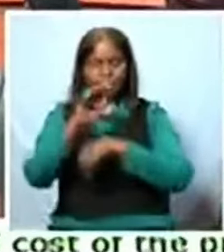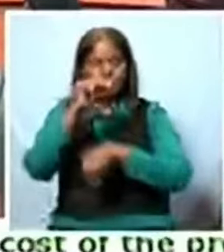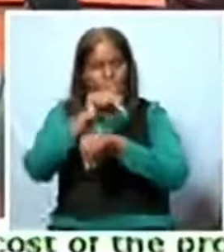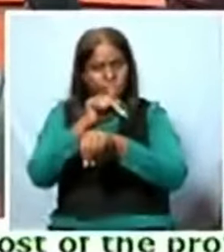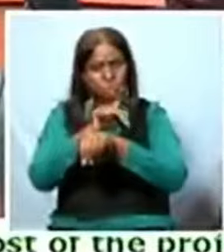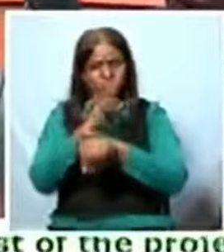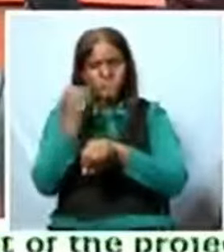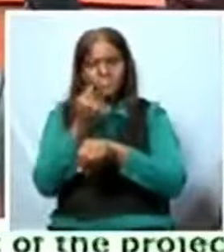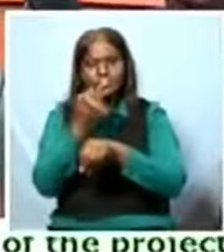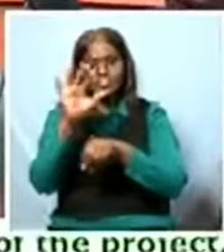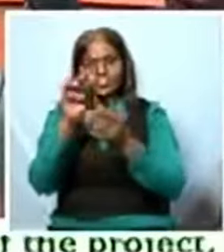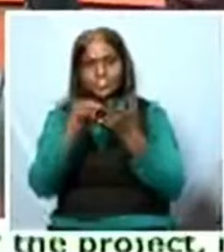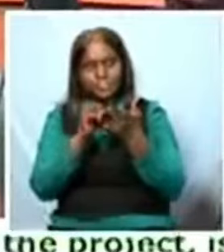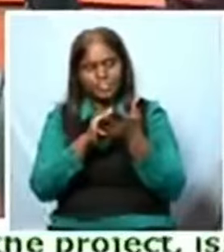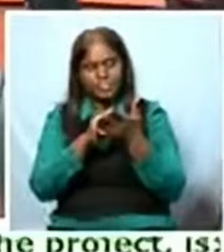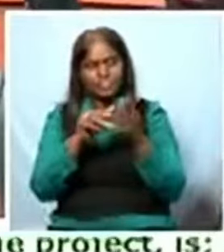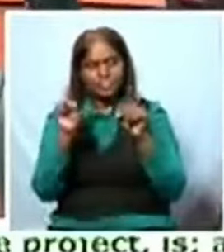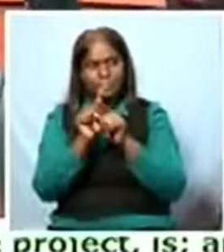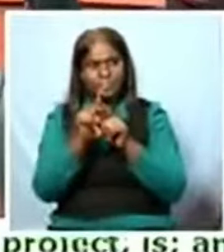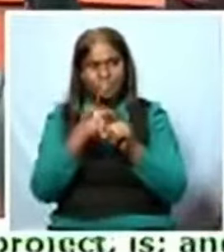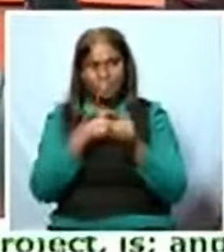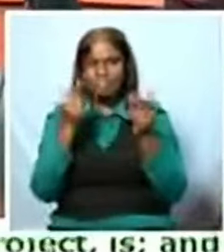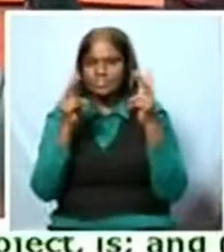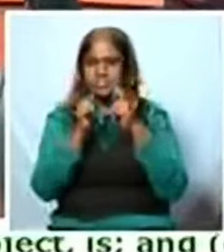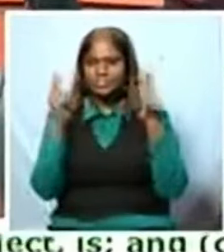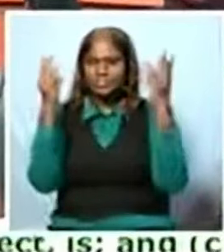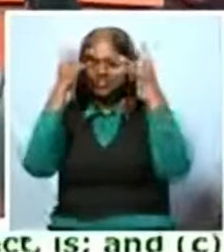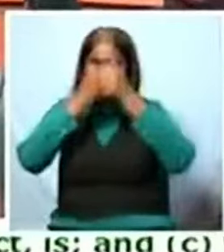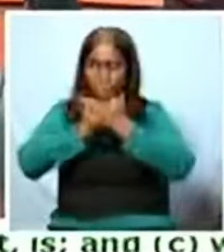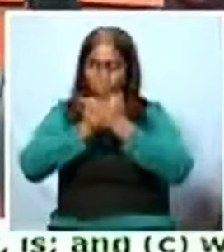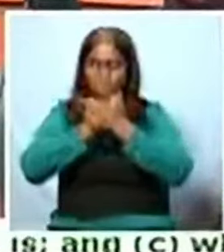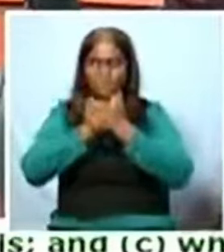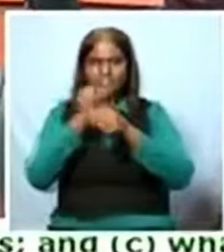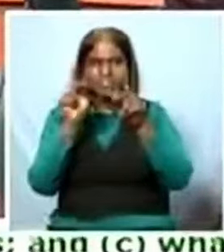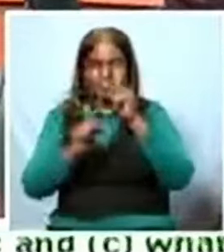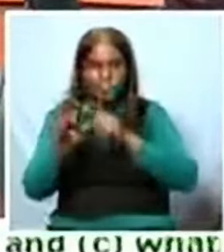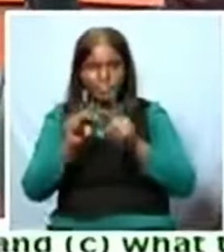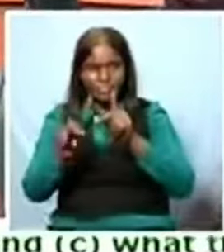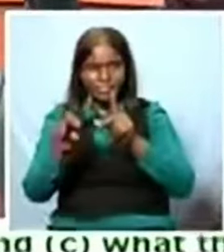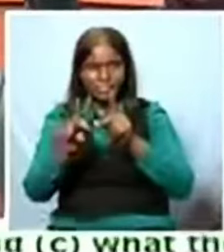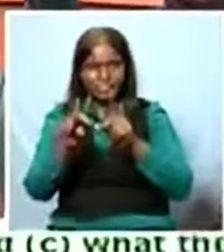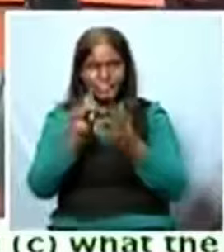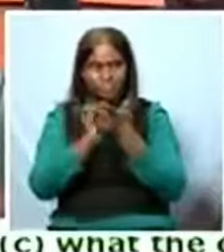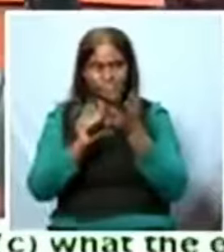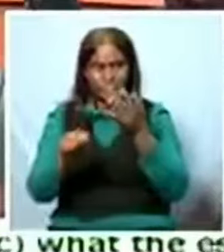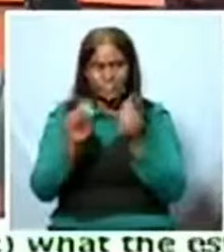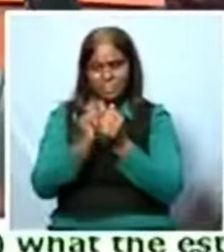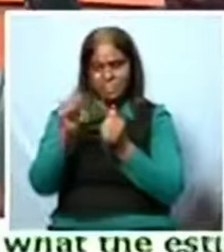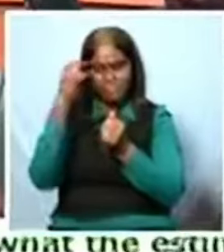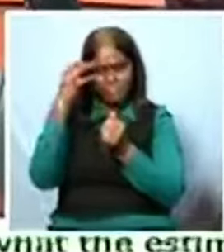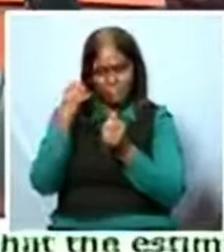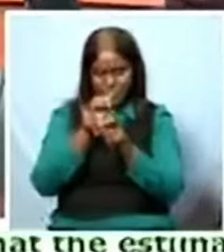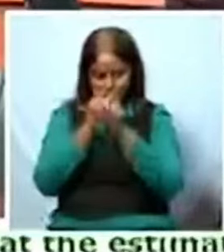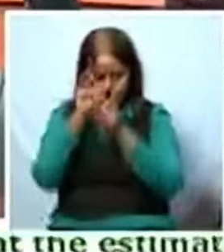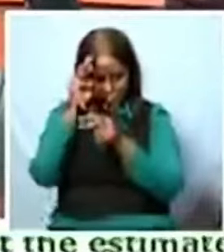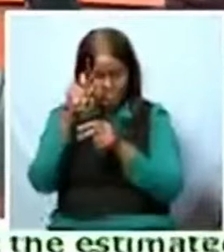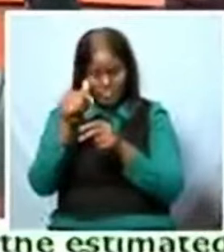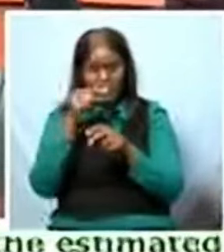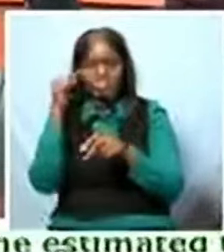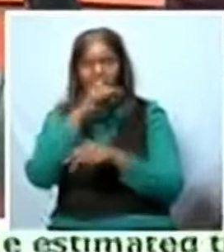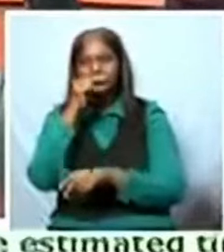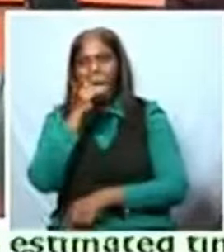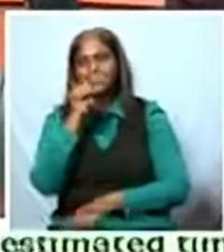million, Madam Speaker. I'm very sad that the people you trust in those offices, Honorable Minister, are misleading